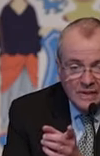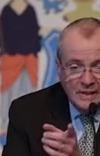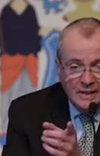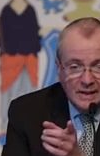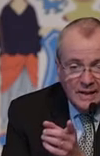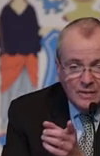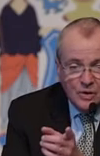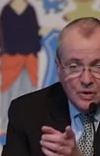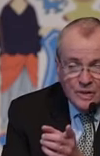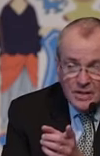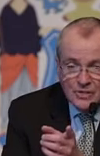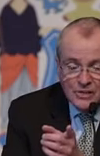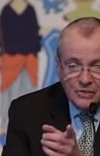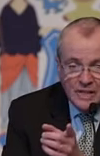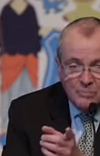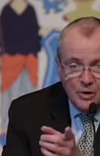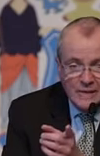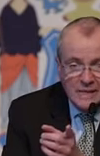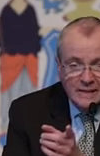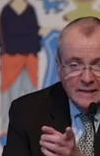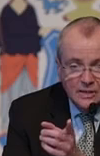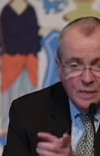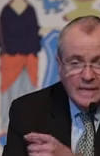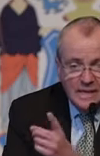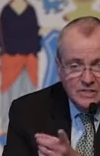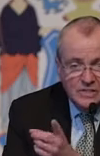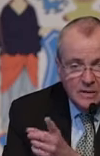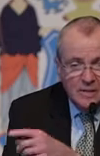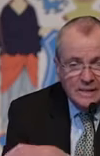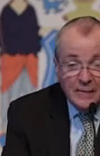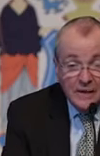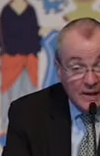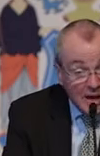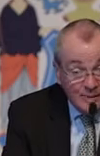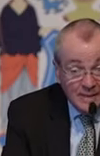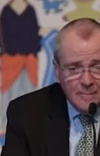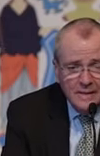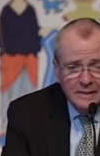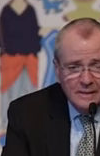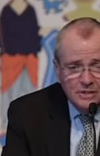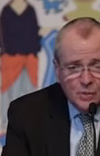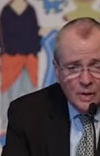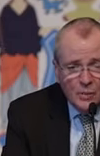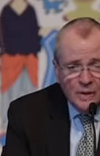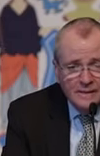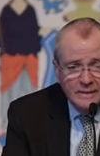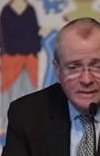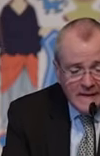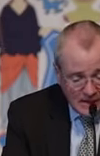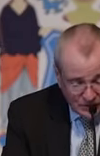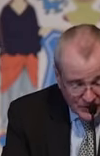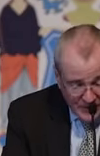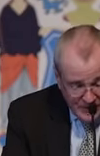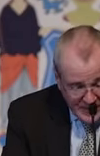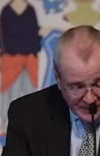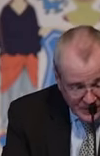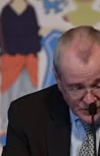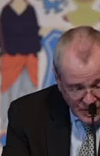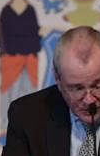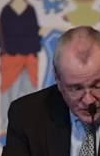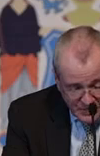next, I recall yesterday saying that Bergen County had 20 days to doubling. Now that's happily up to 21 days. Let's